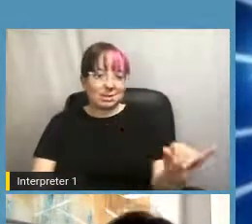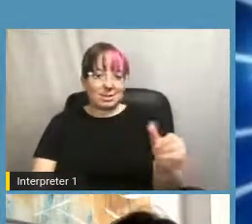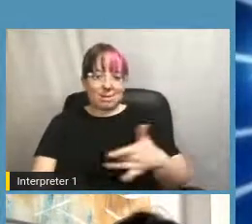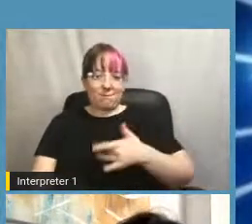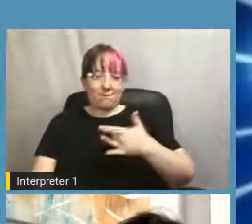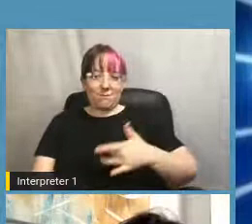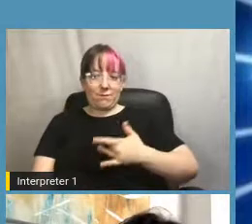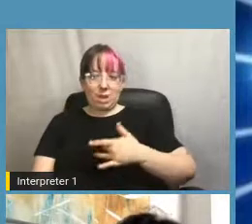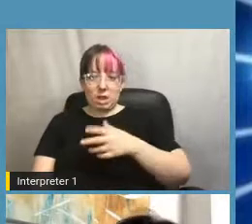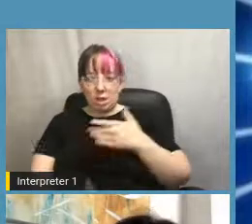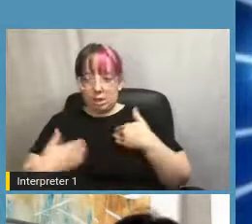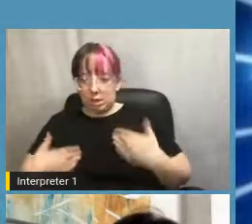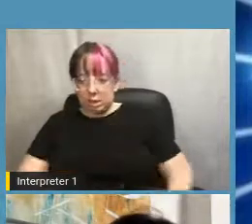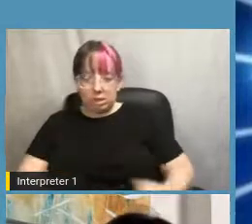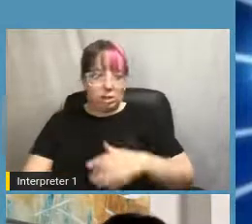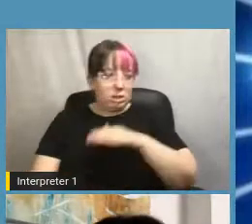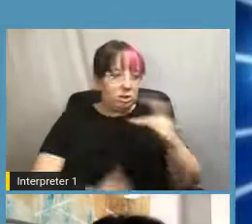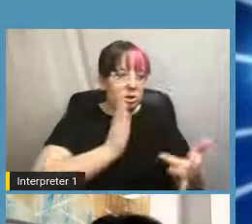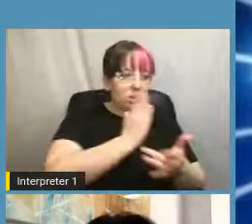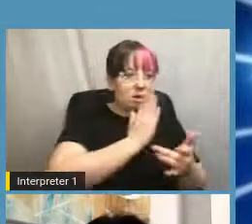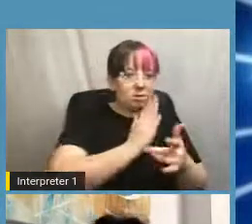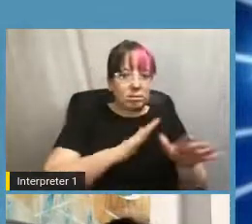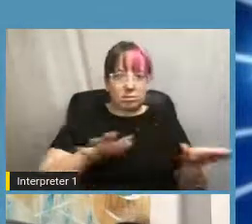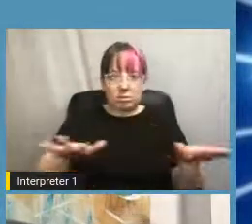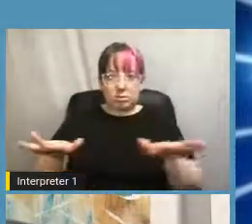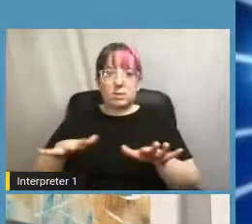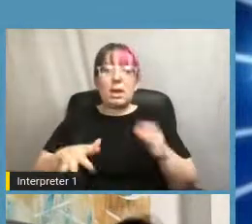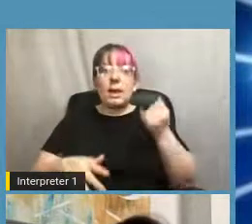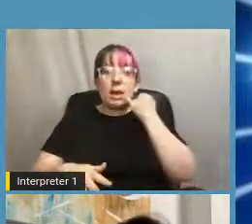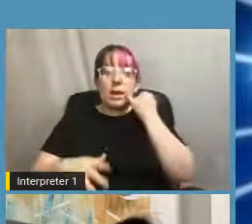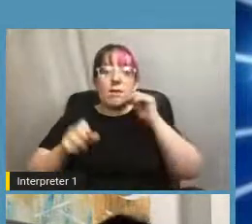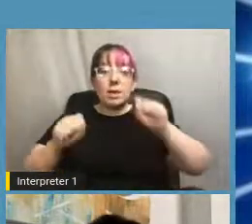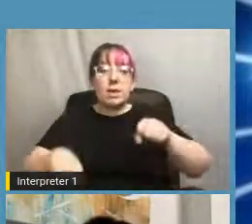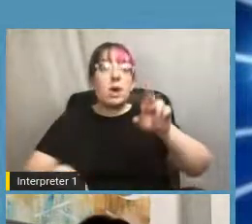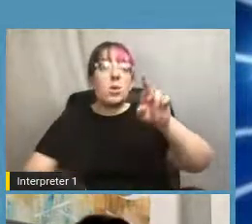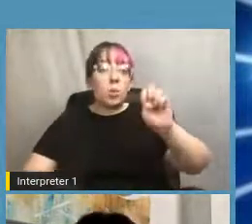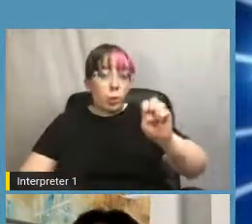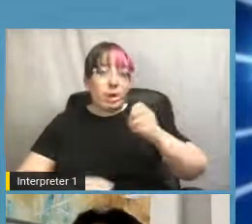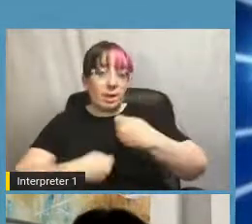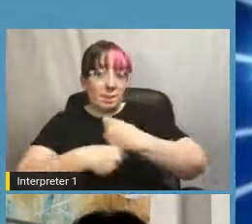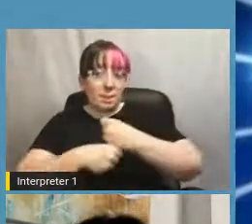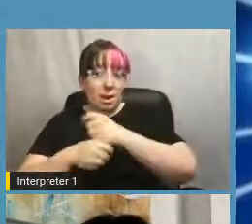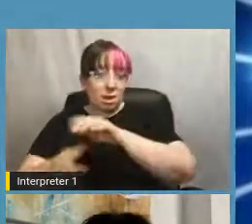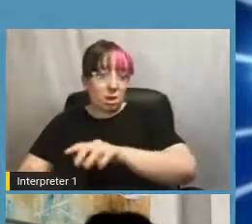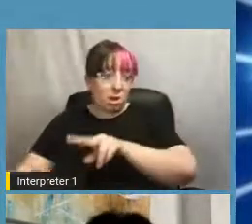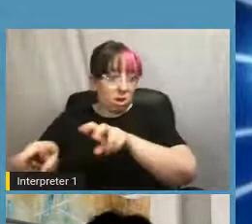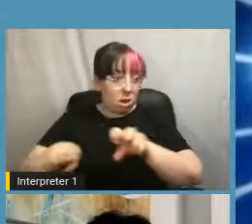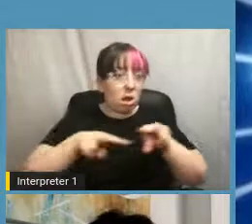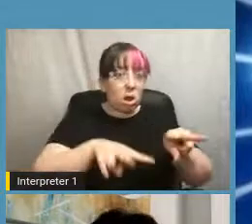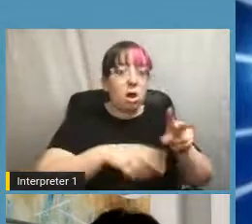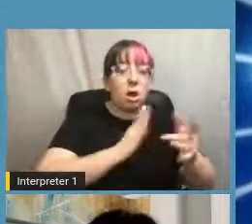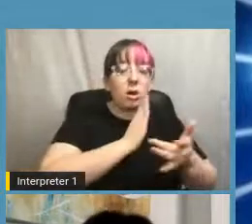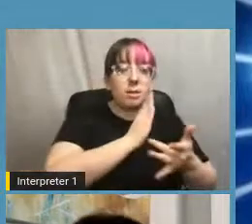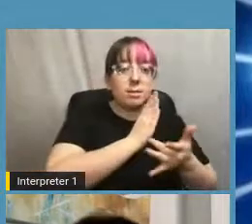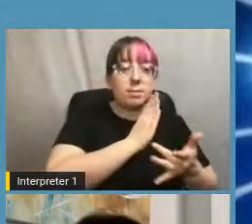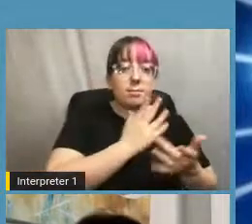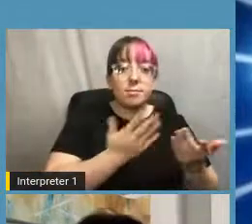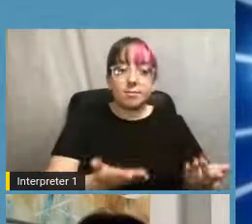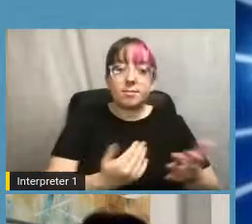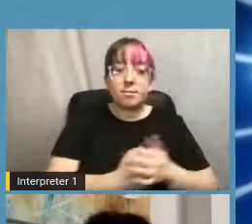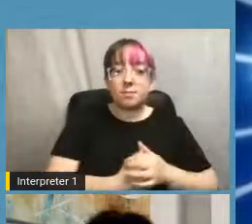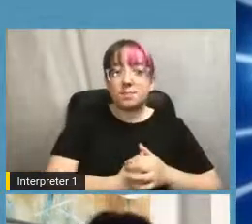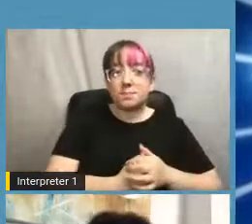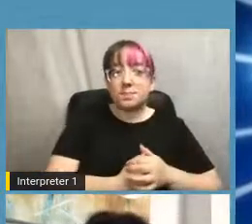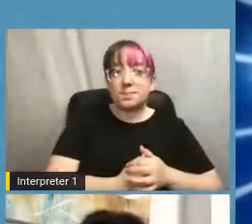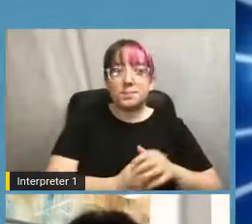can take and play and create a recreation of a space and putting all the tools as they're supposed to be used, or the art where it was supposed